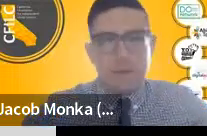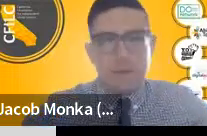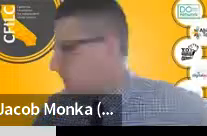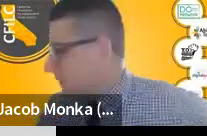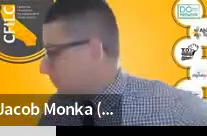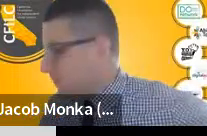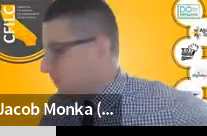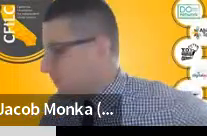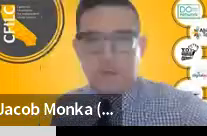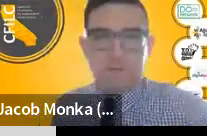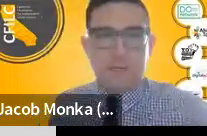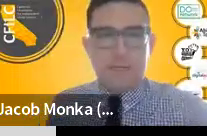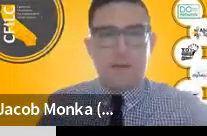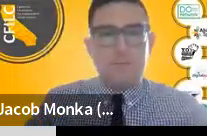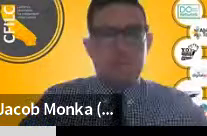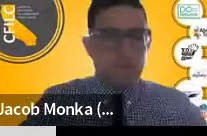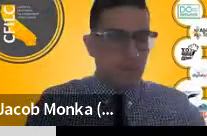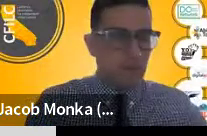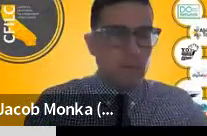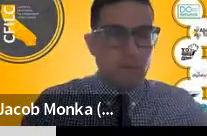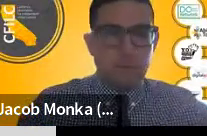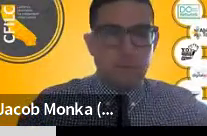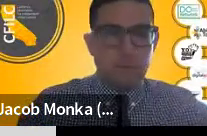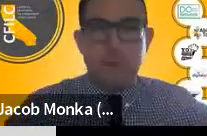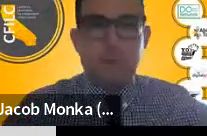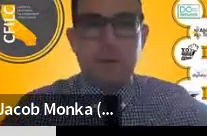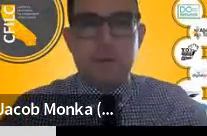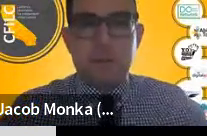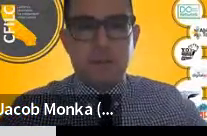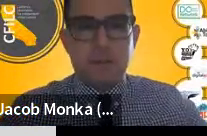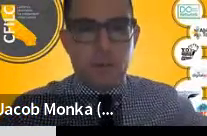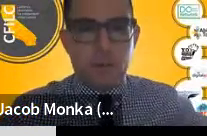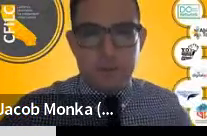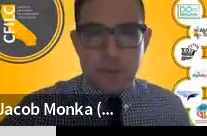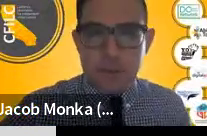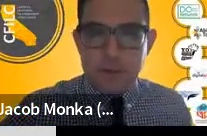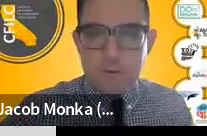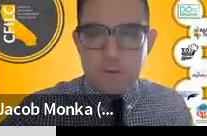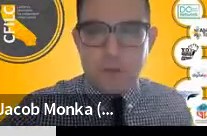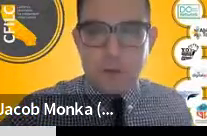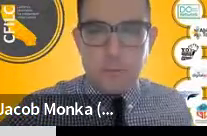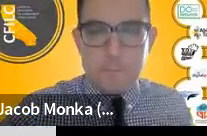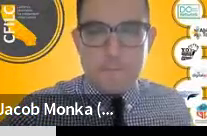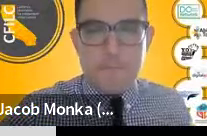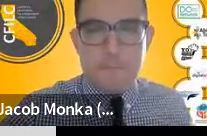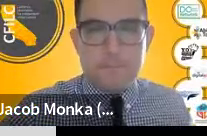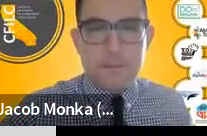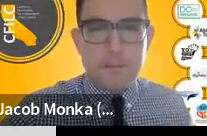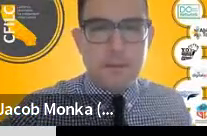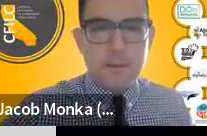up. I just received the winners right now. Can you just bear with me for just a moment? So,